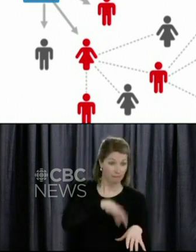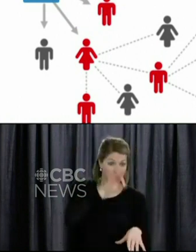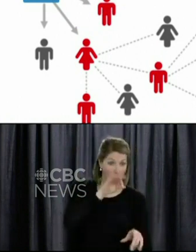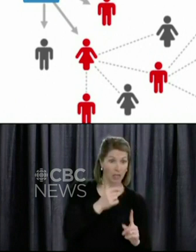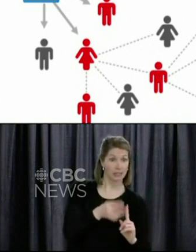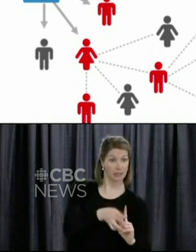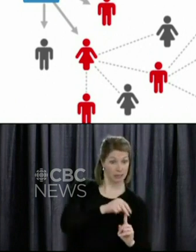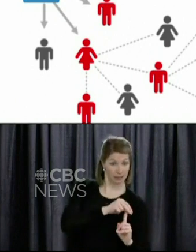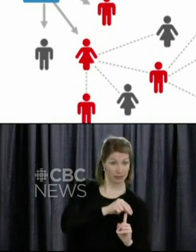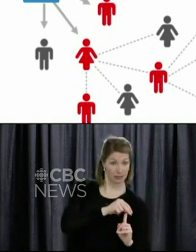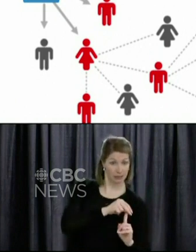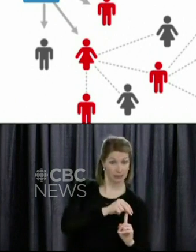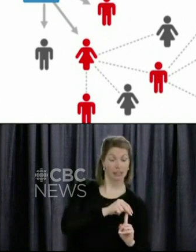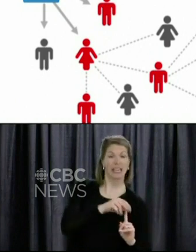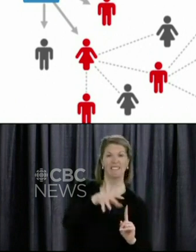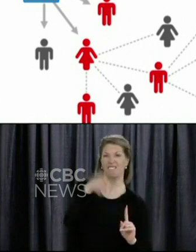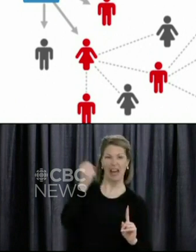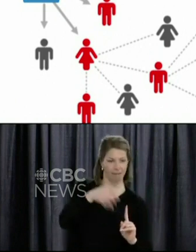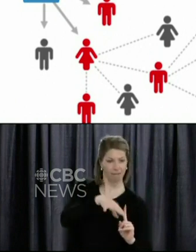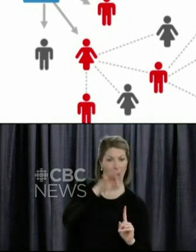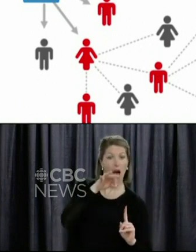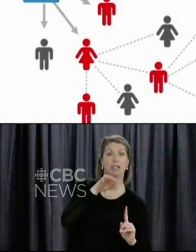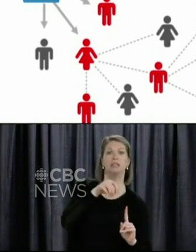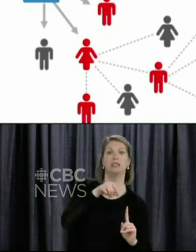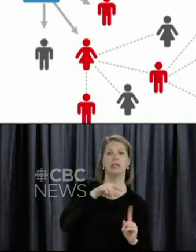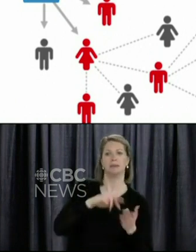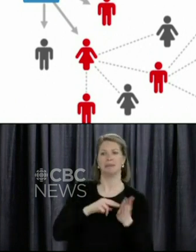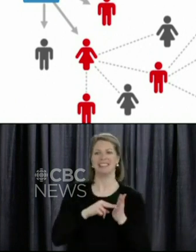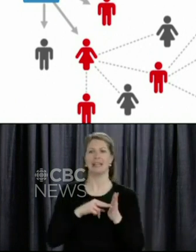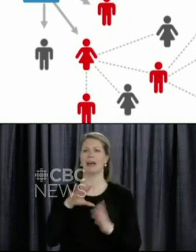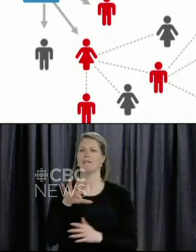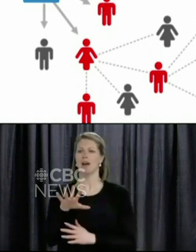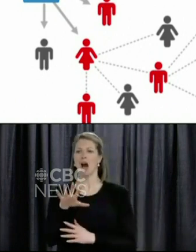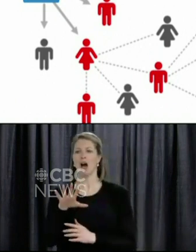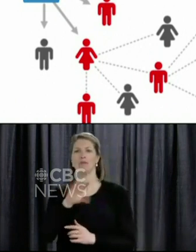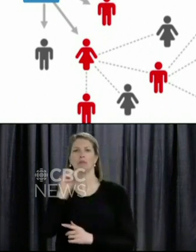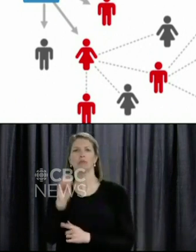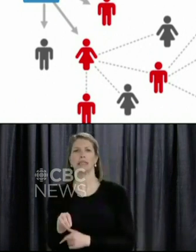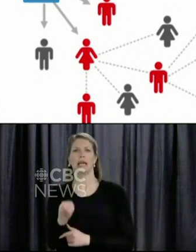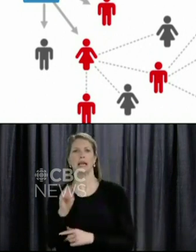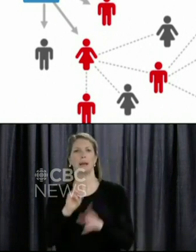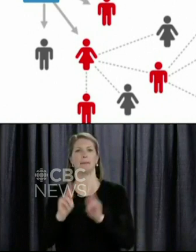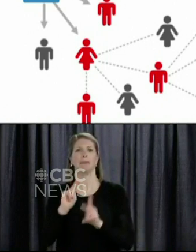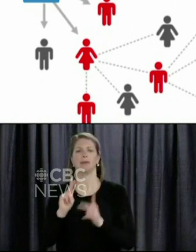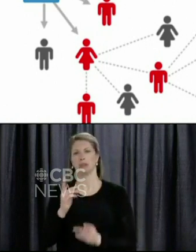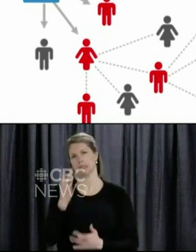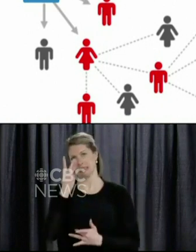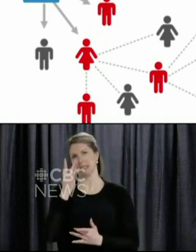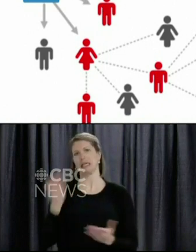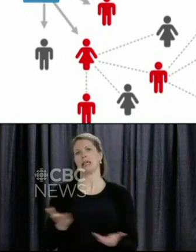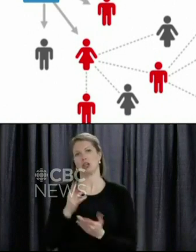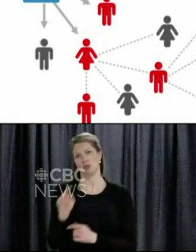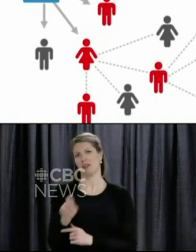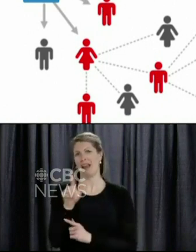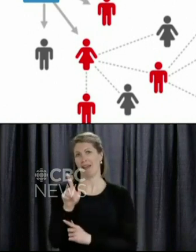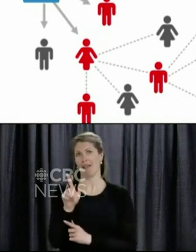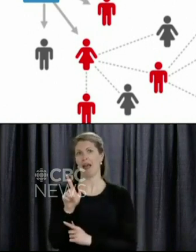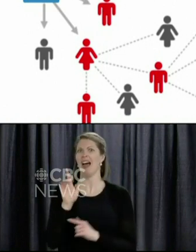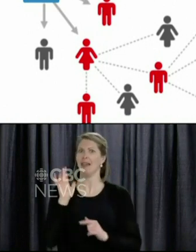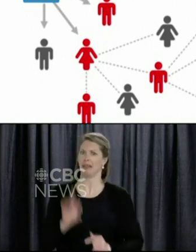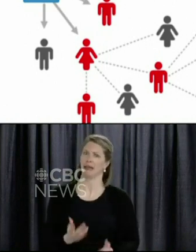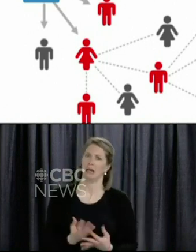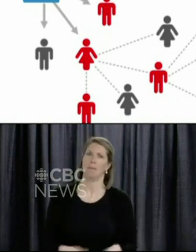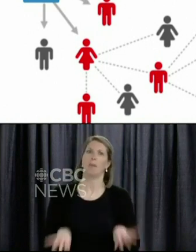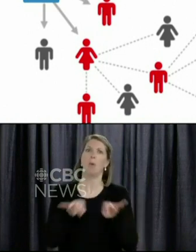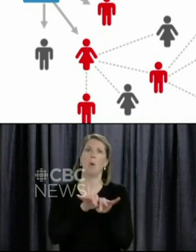a huge difference in terms of volume of patients that are affected and the burden that's there in the healthcare. So the question is, how can